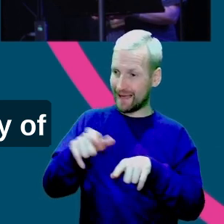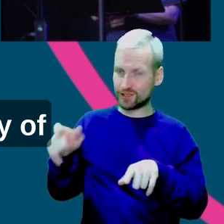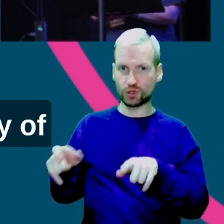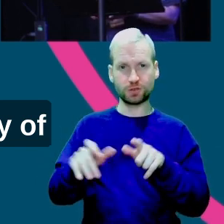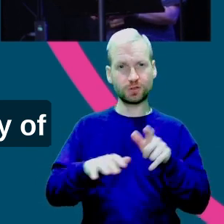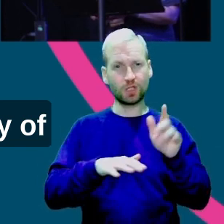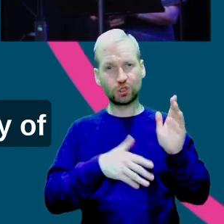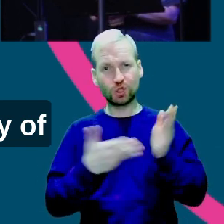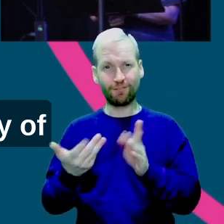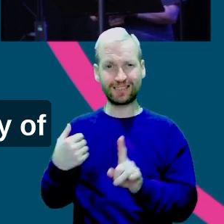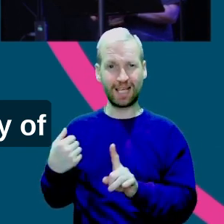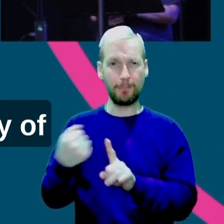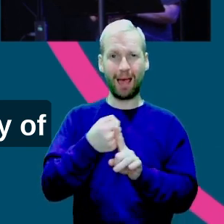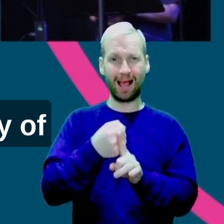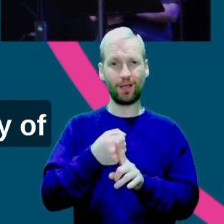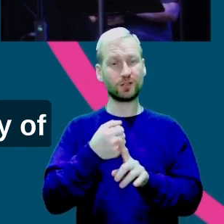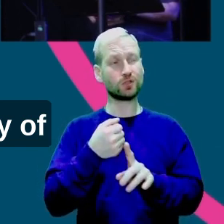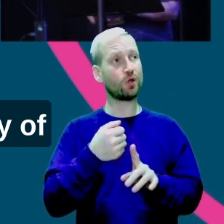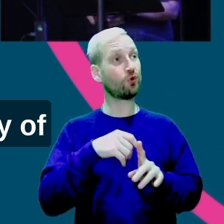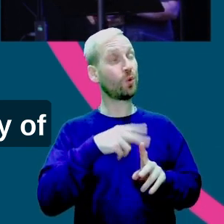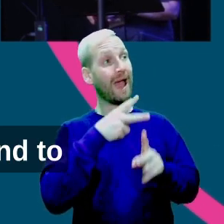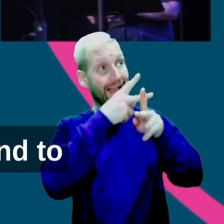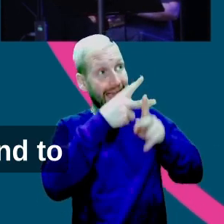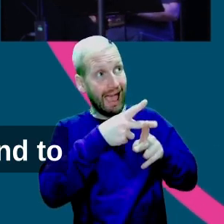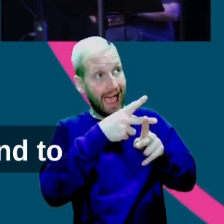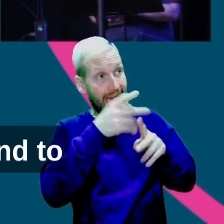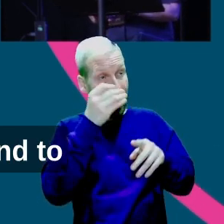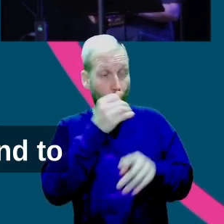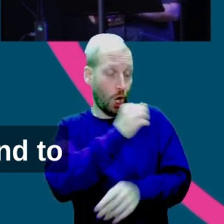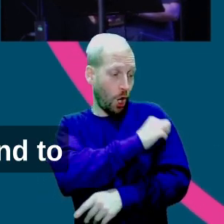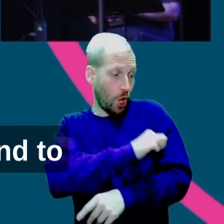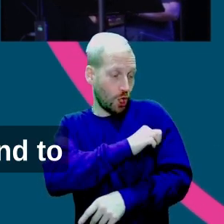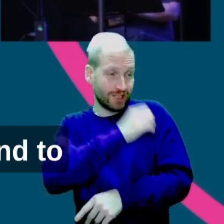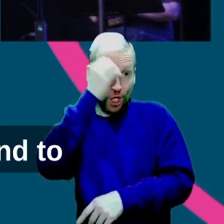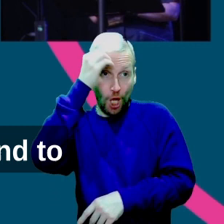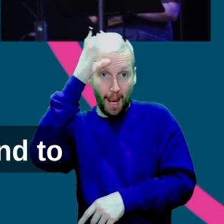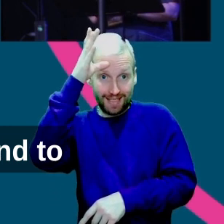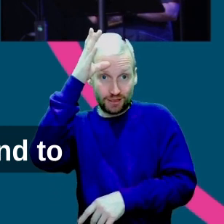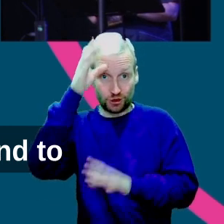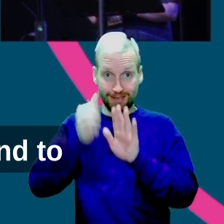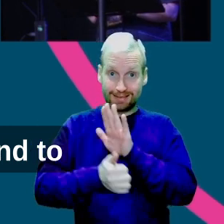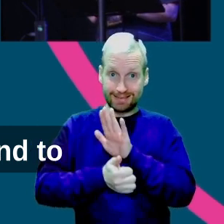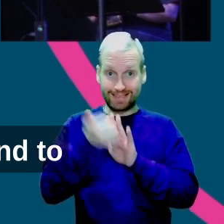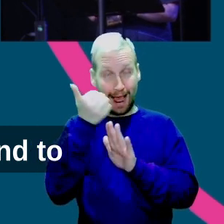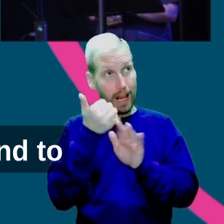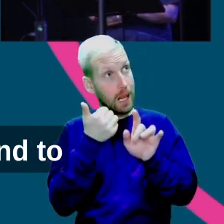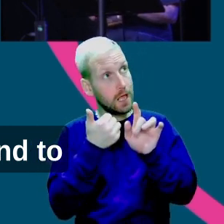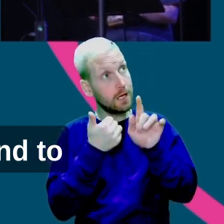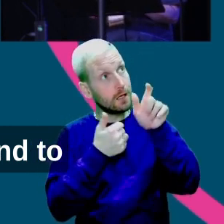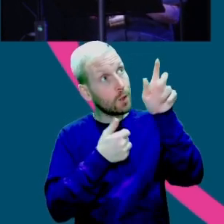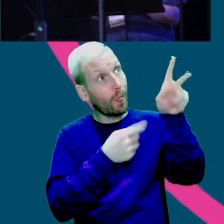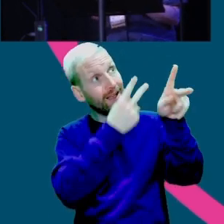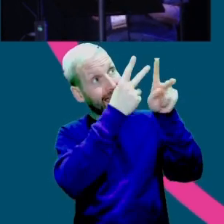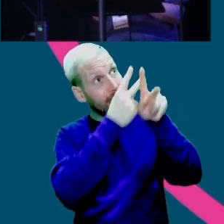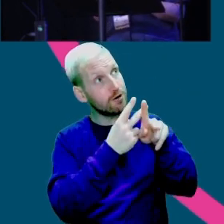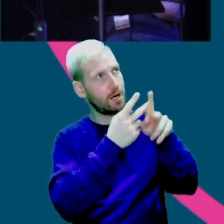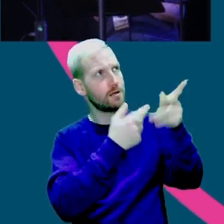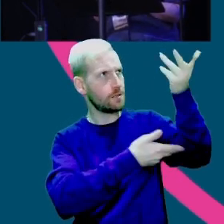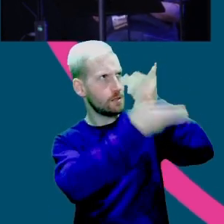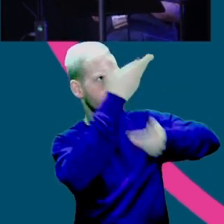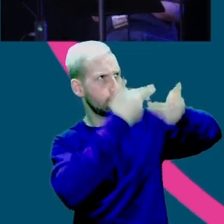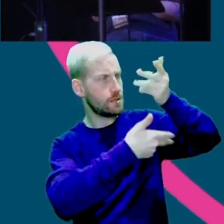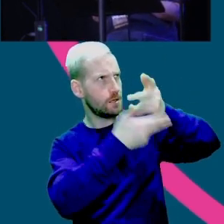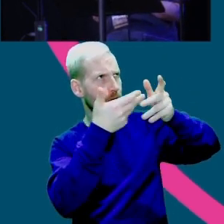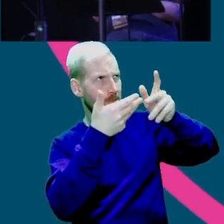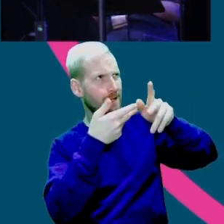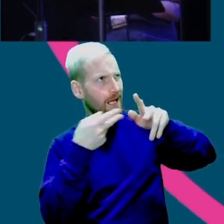impacts through a carer-dedicated delivery of nursing knowledge and expertise to support those carers and to keep those healthy and